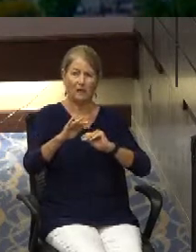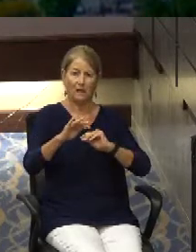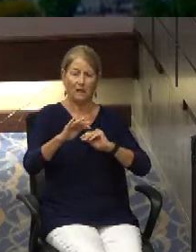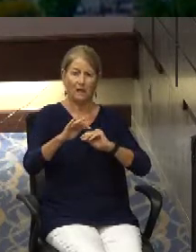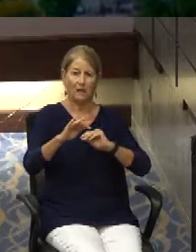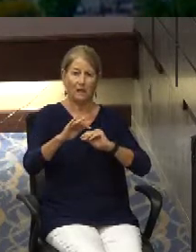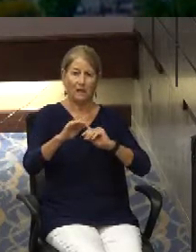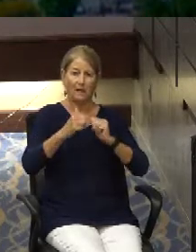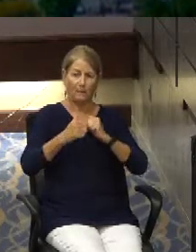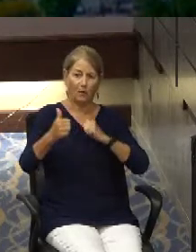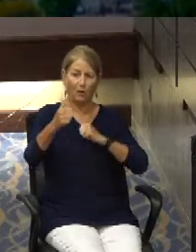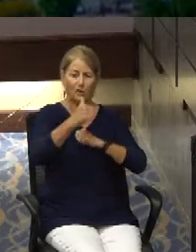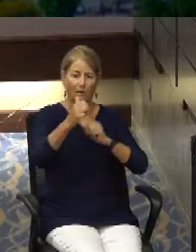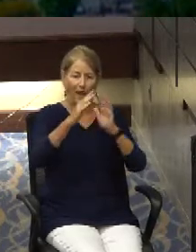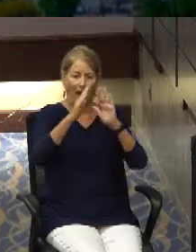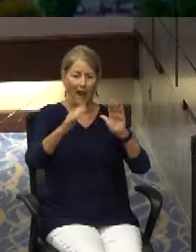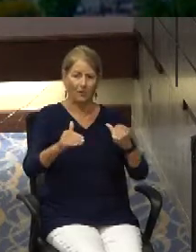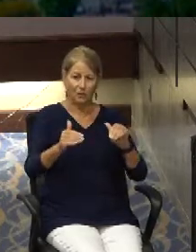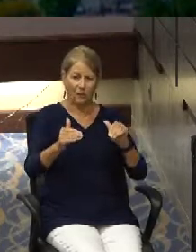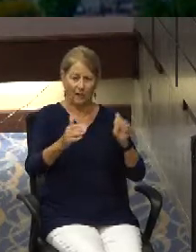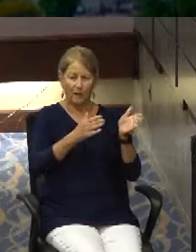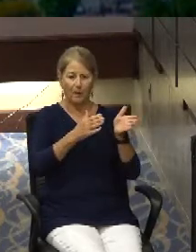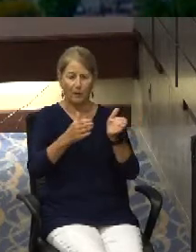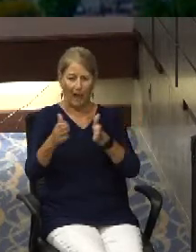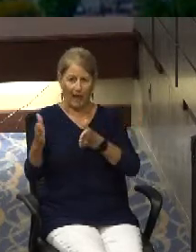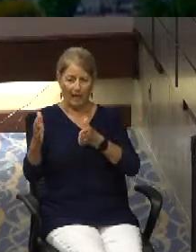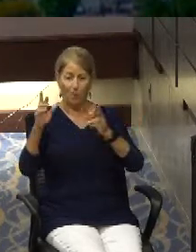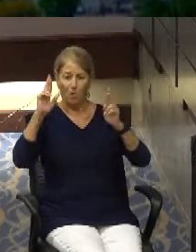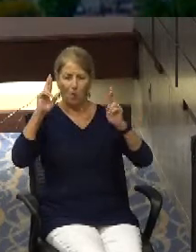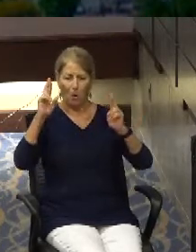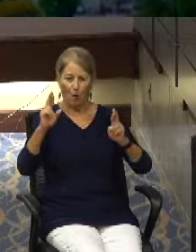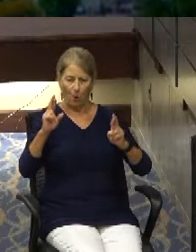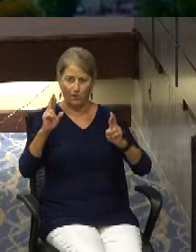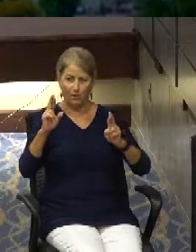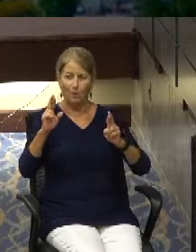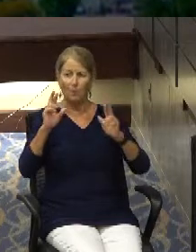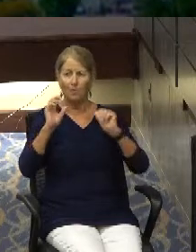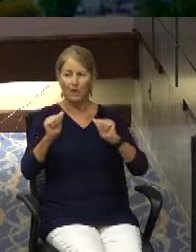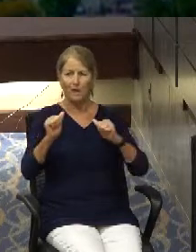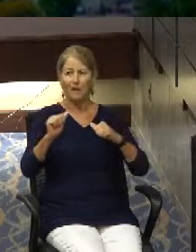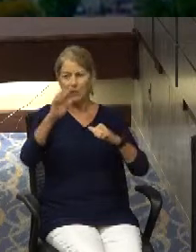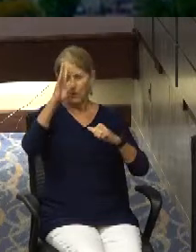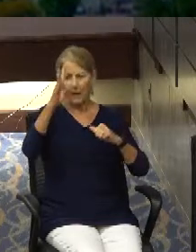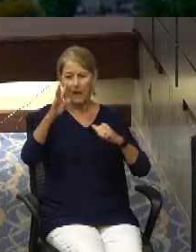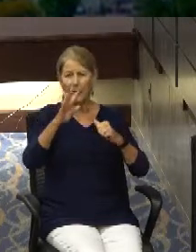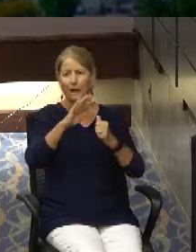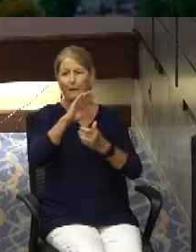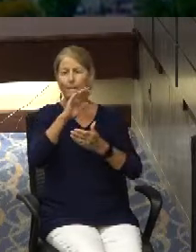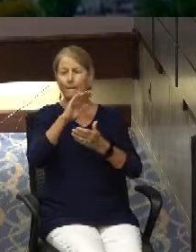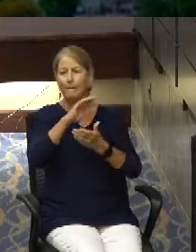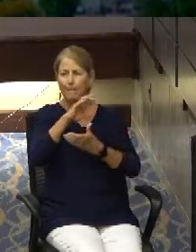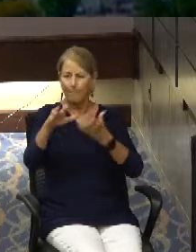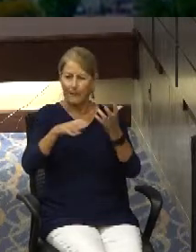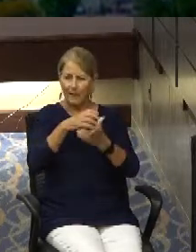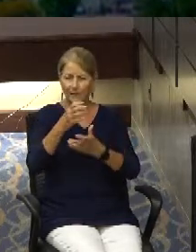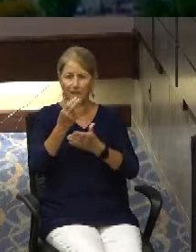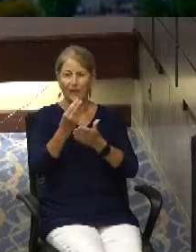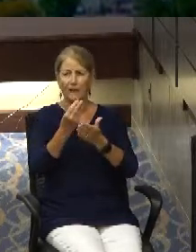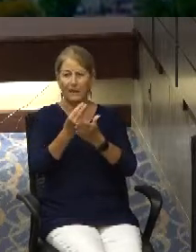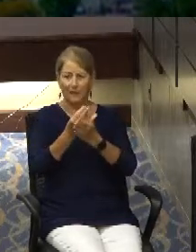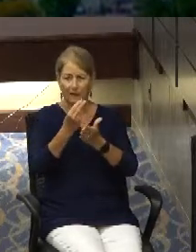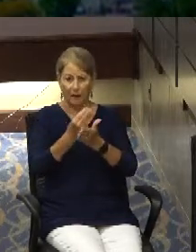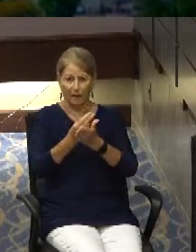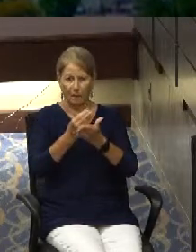of our strategic housing plan, in the hopes we can create a mixed income neighborhood on this property. And I think we have